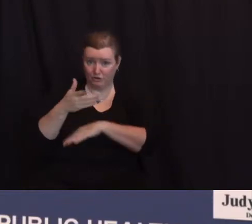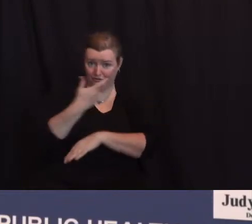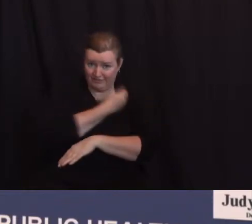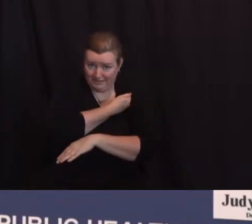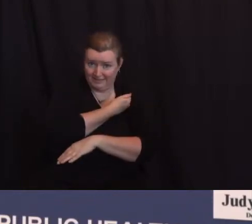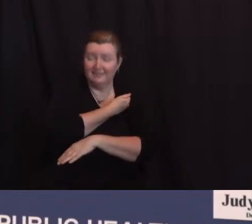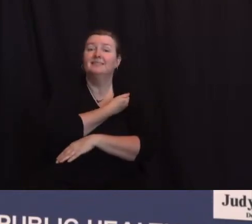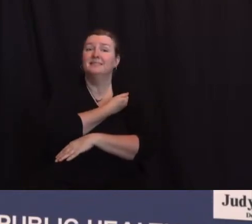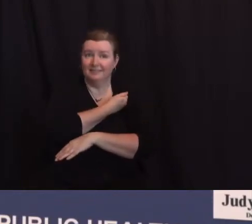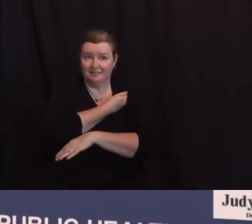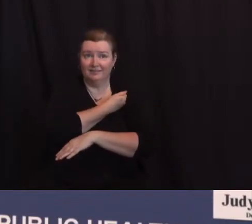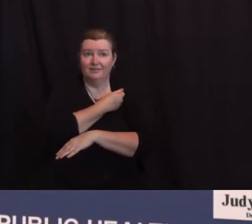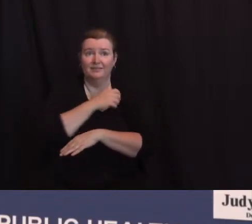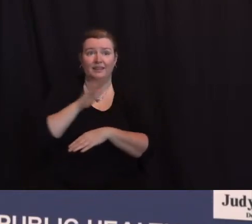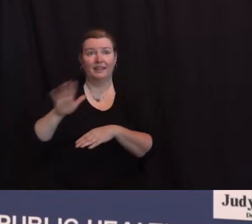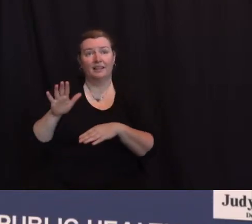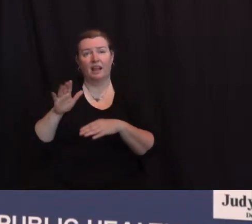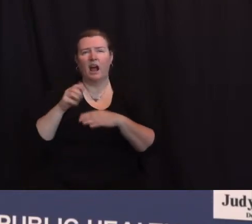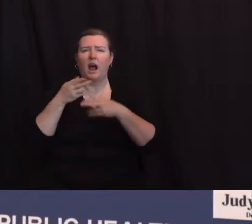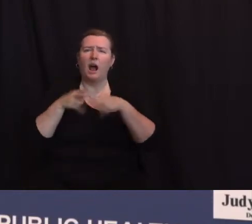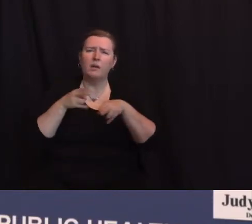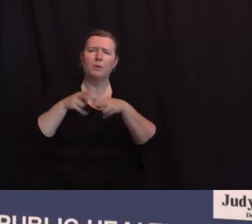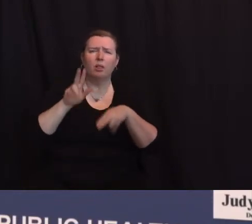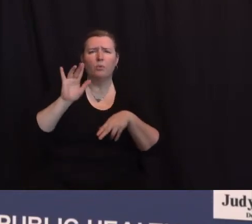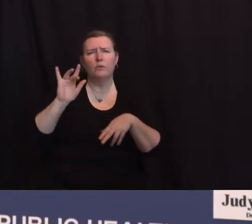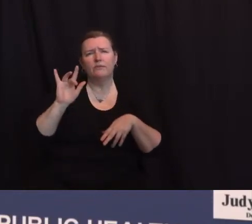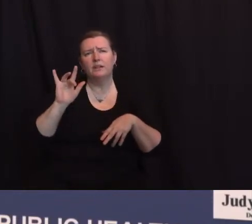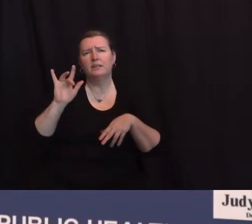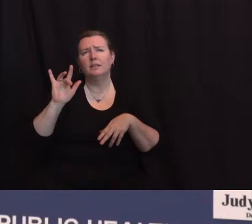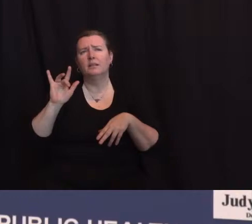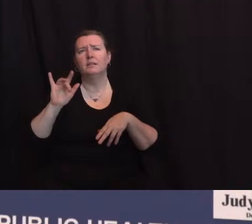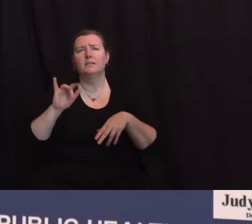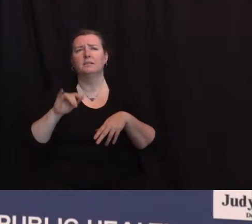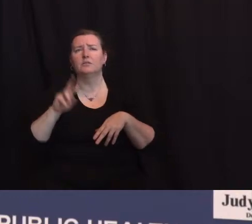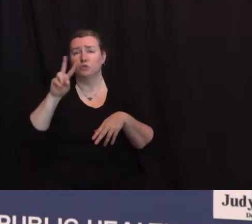As of April 23rd, there were a total of